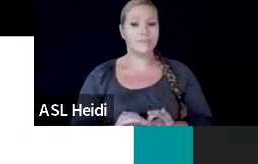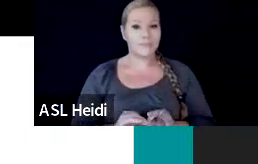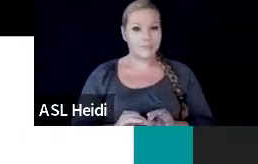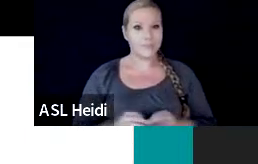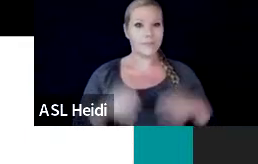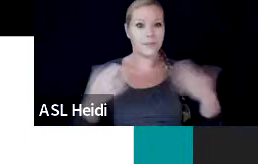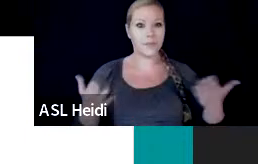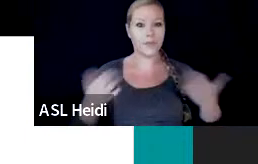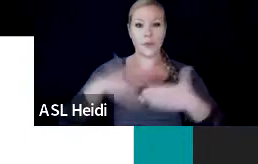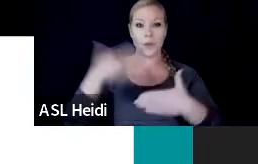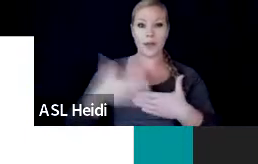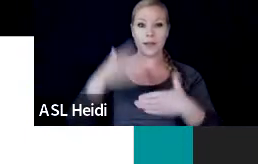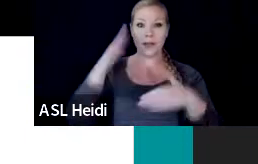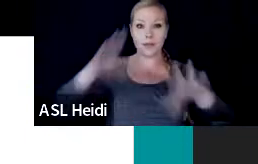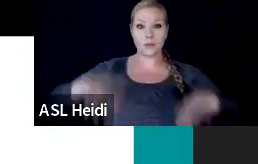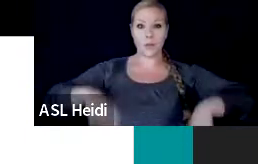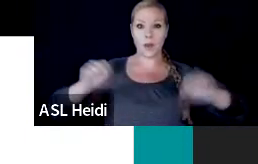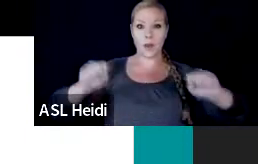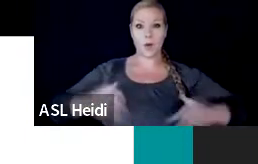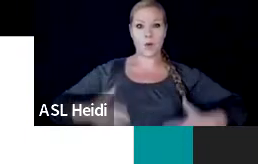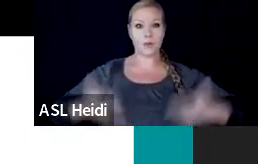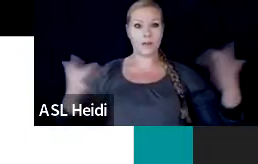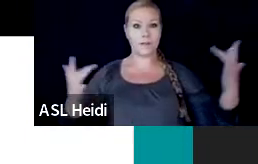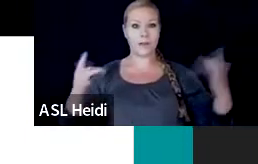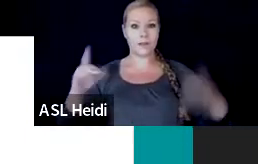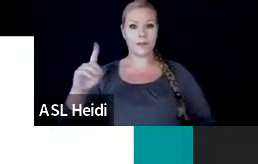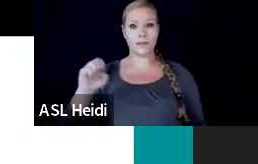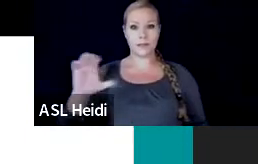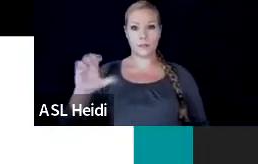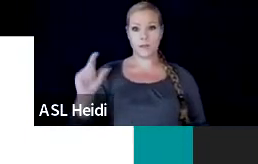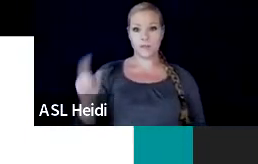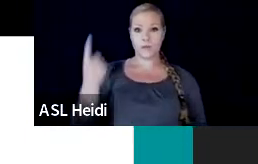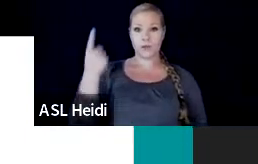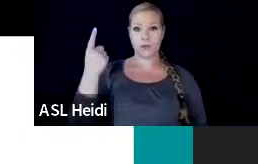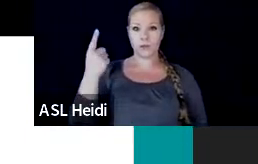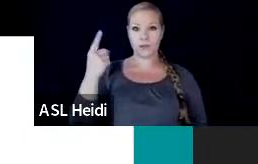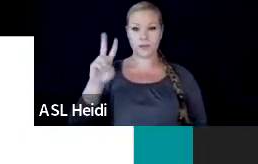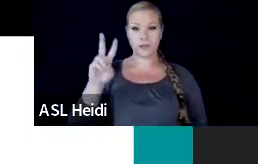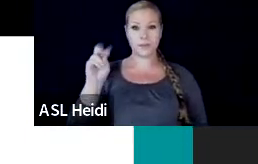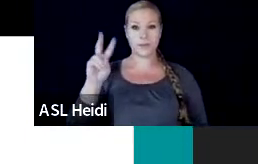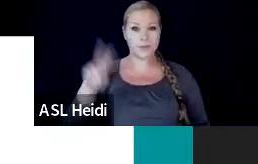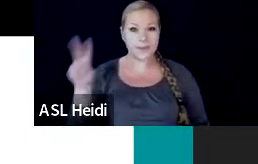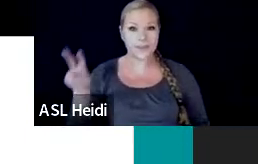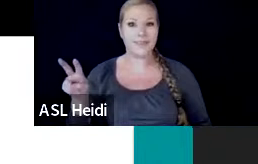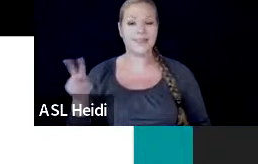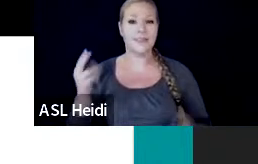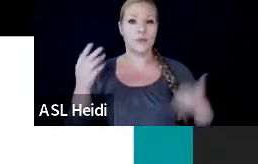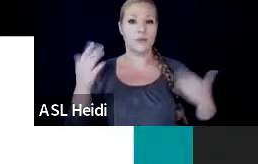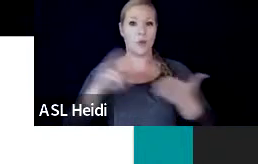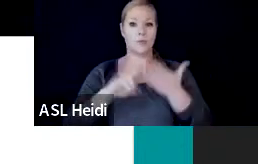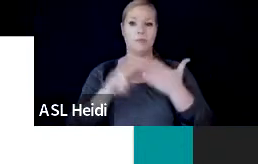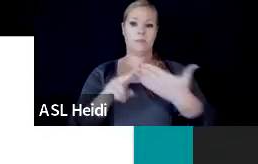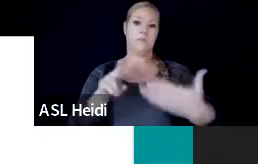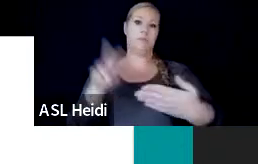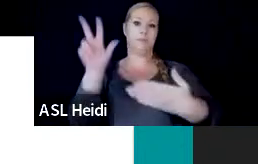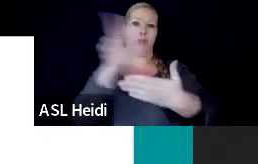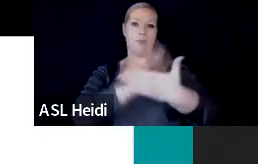roundtable event will be December 1st of 2022, so about 3 weeks from